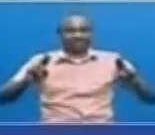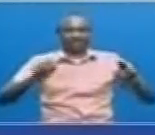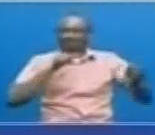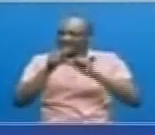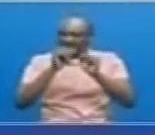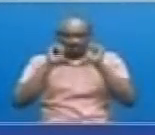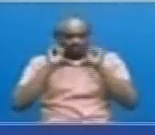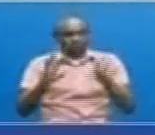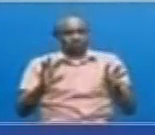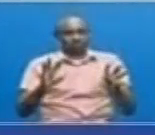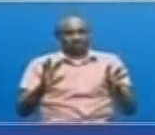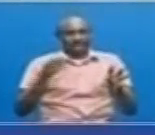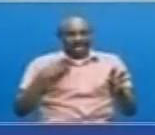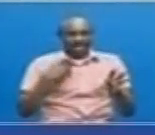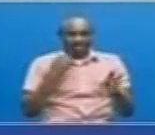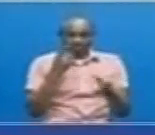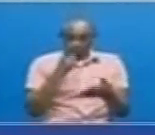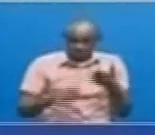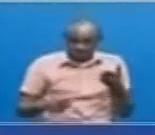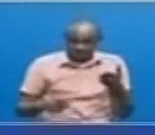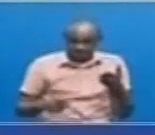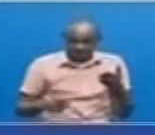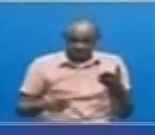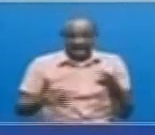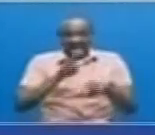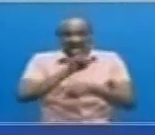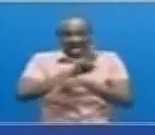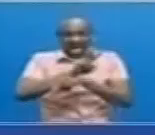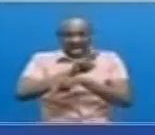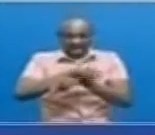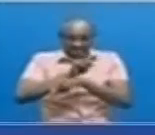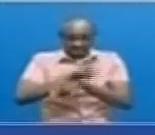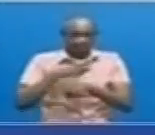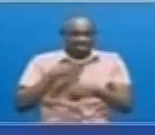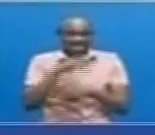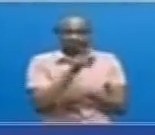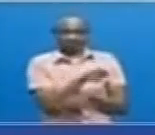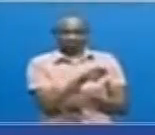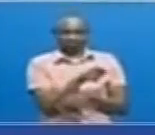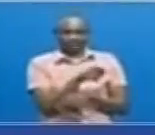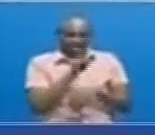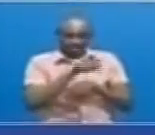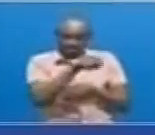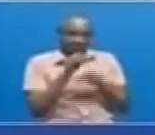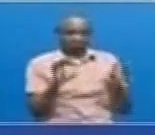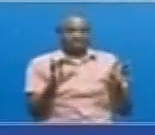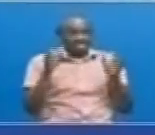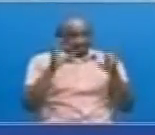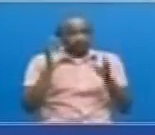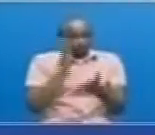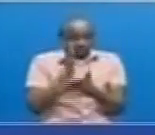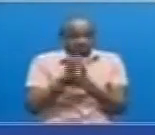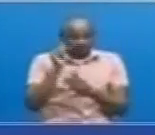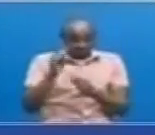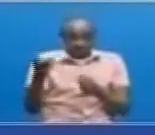non-violence, and a far away attitude to extremism. Because even if we roll out the